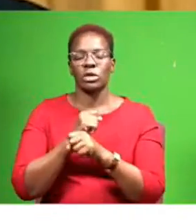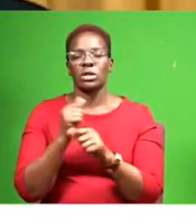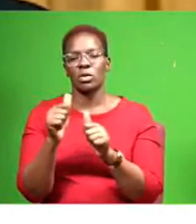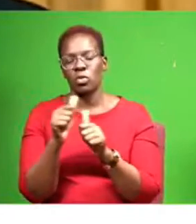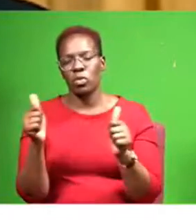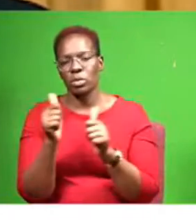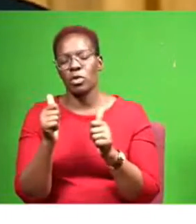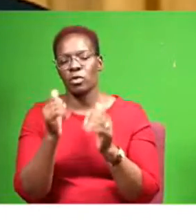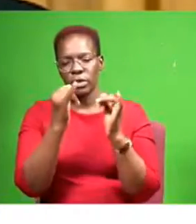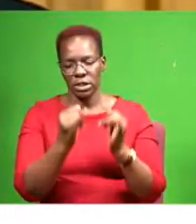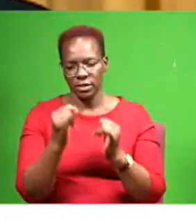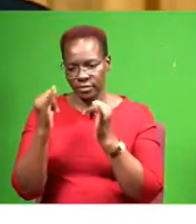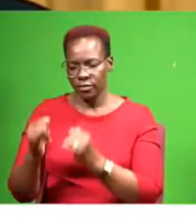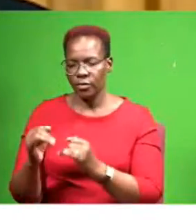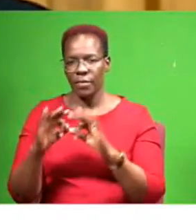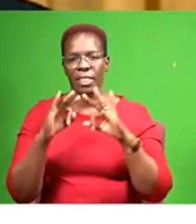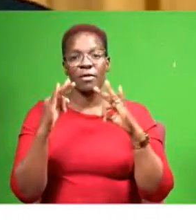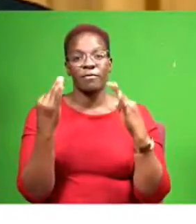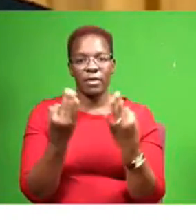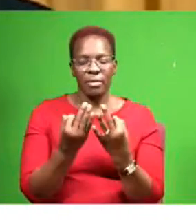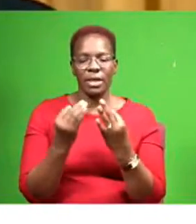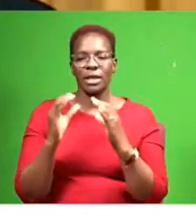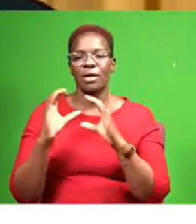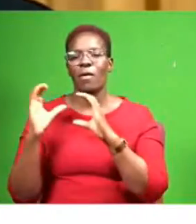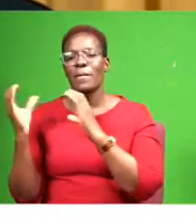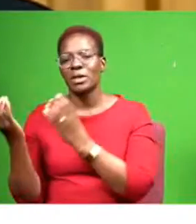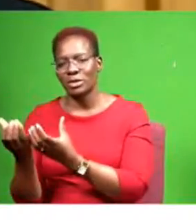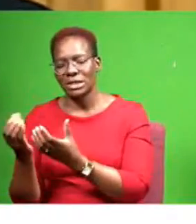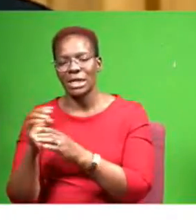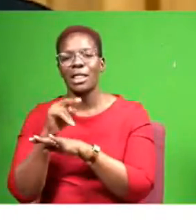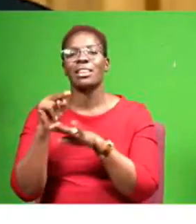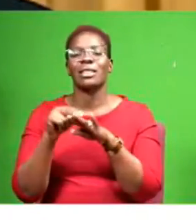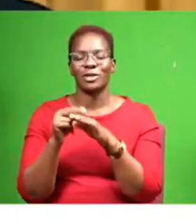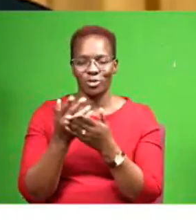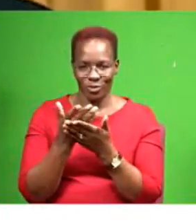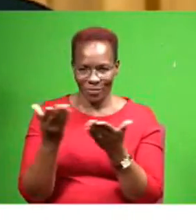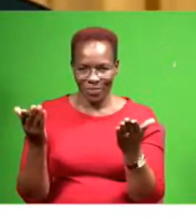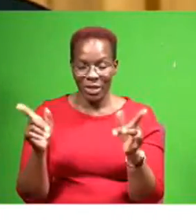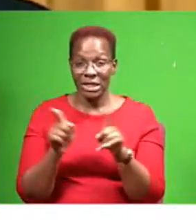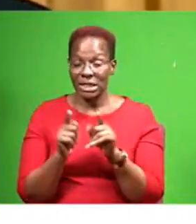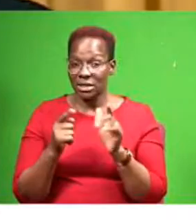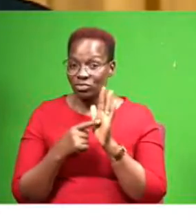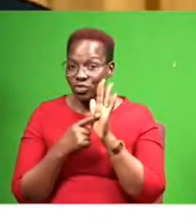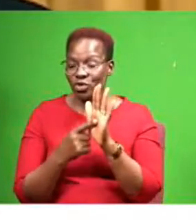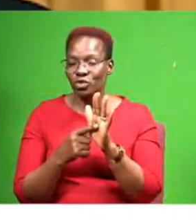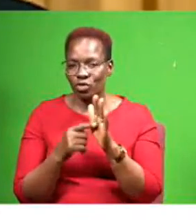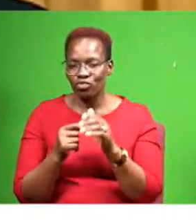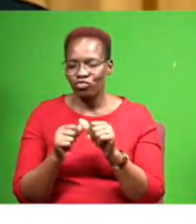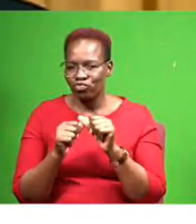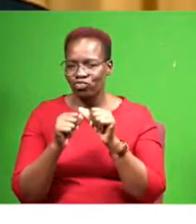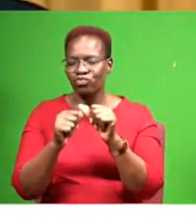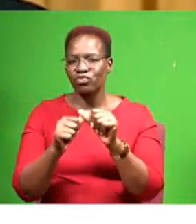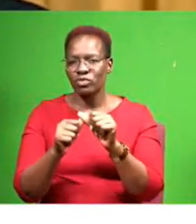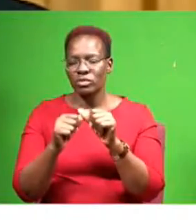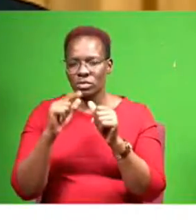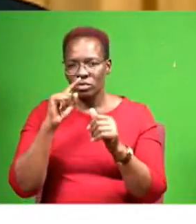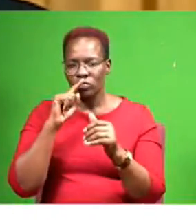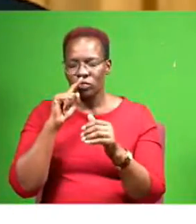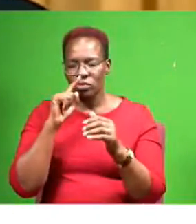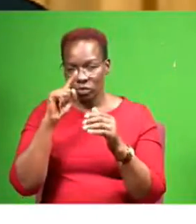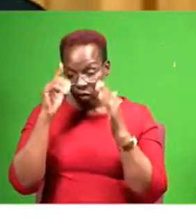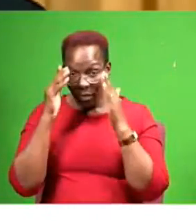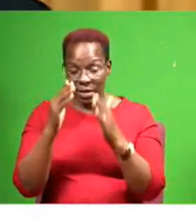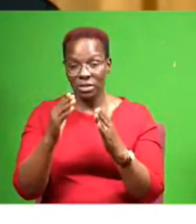the family, communities, and the nation. It also shows the sustainment of their heritage, their commitment to sustainment of their